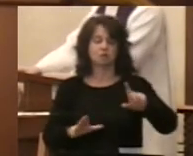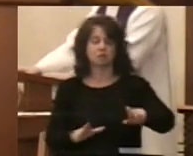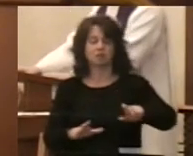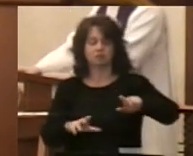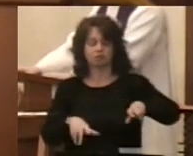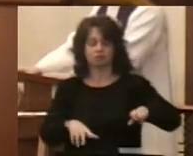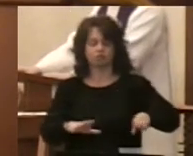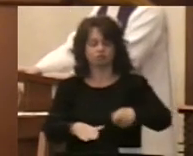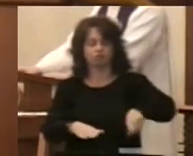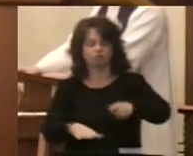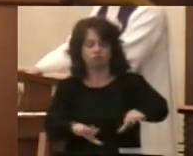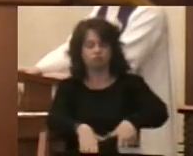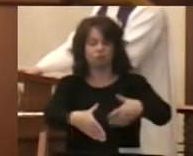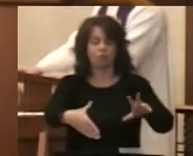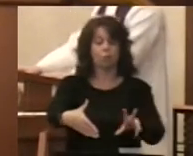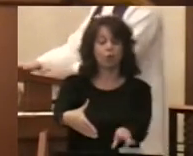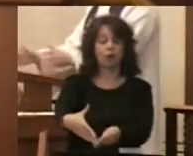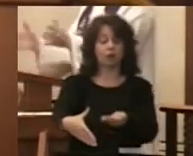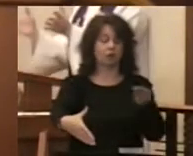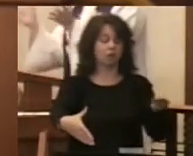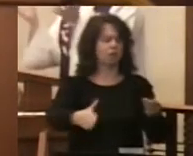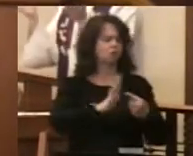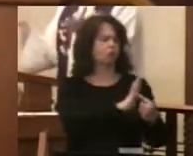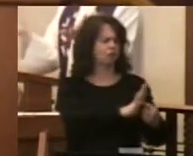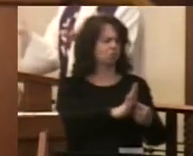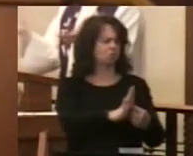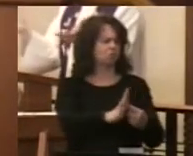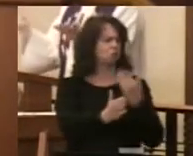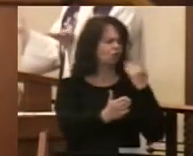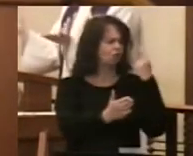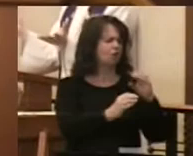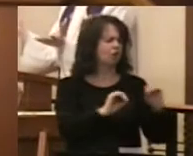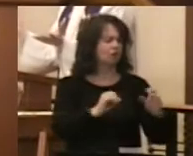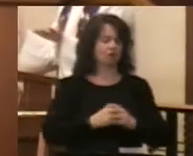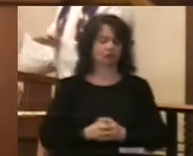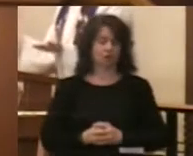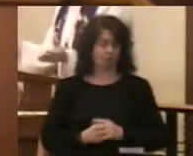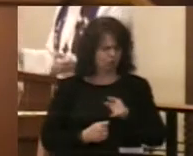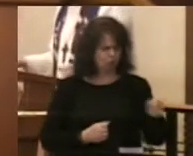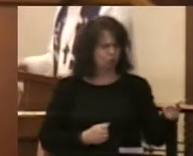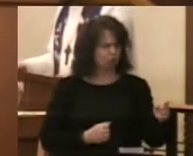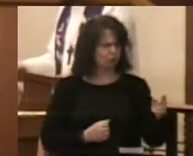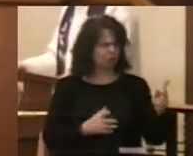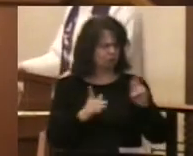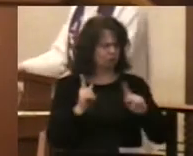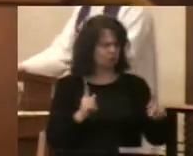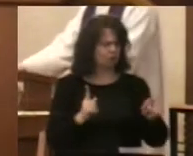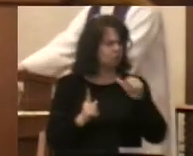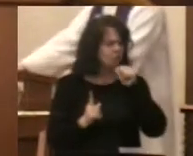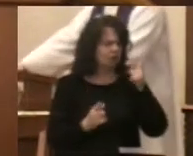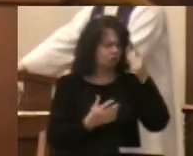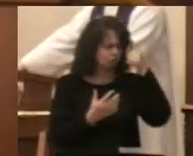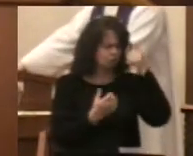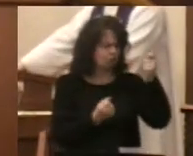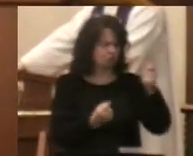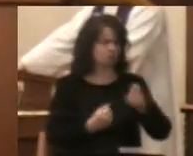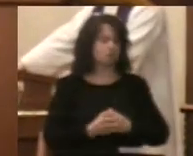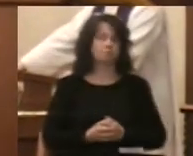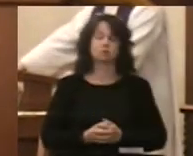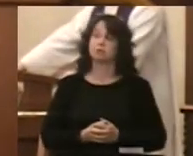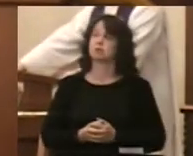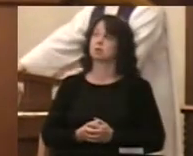it was. God says, this is who you are as a people when you do not trust me. God